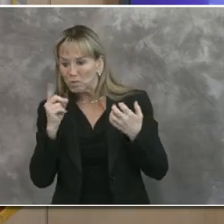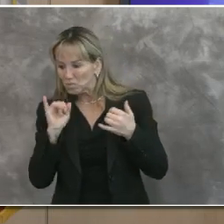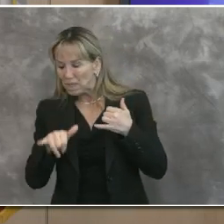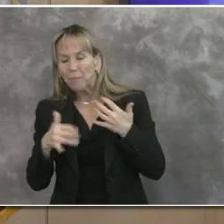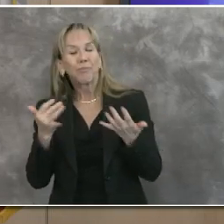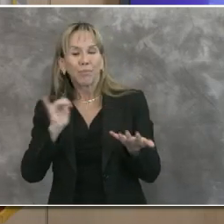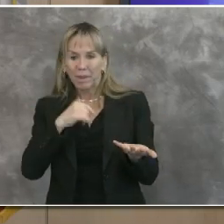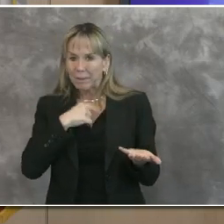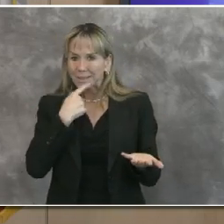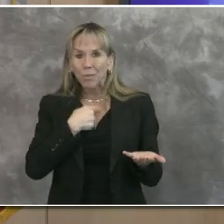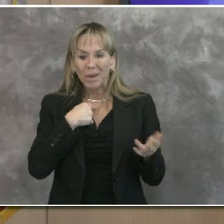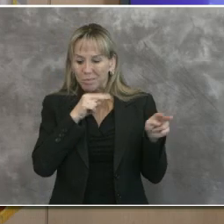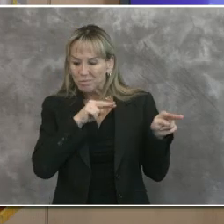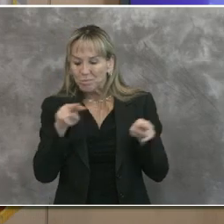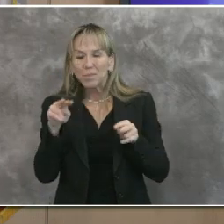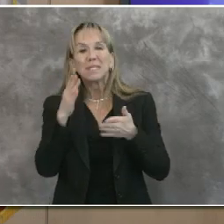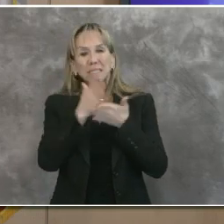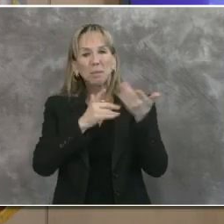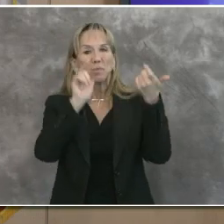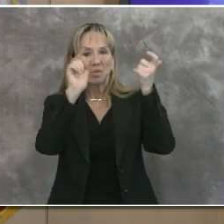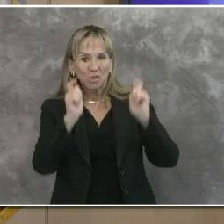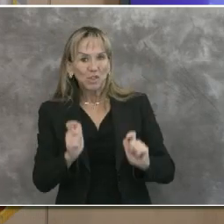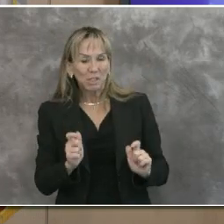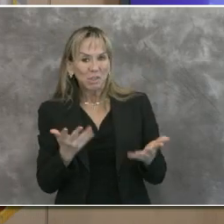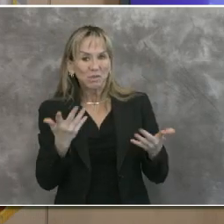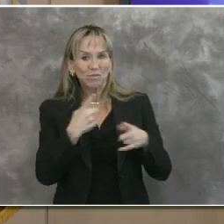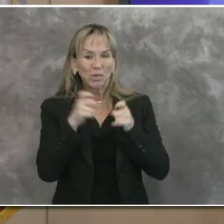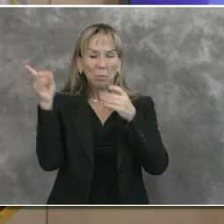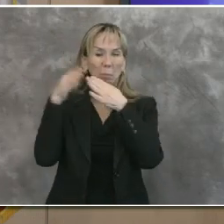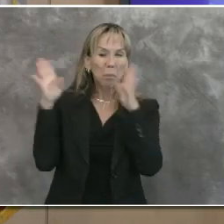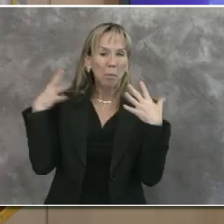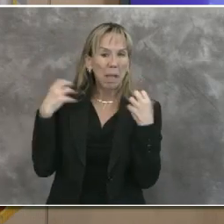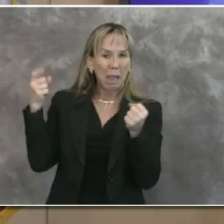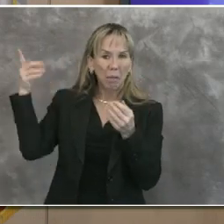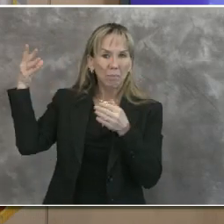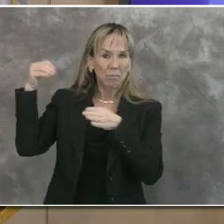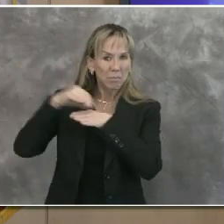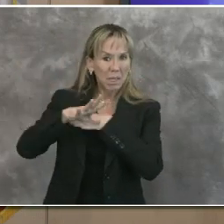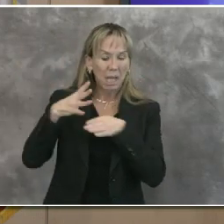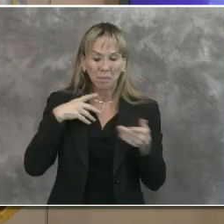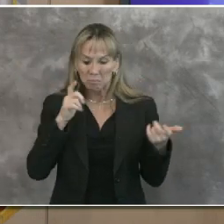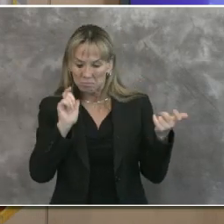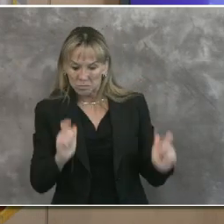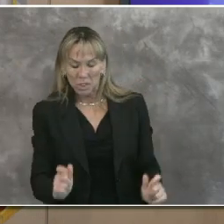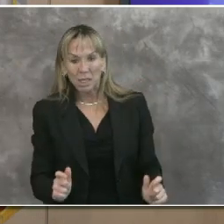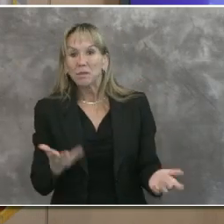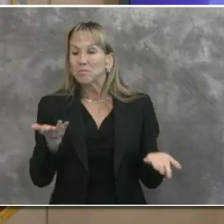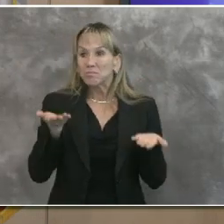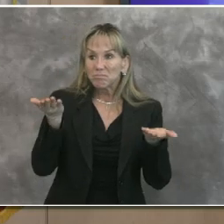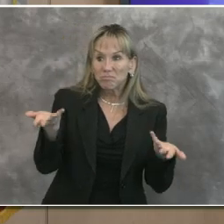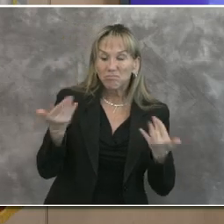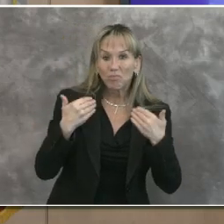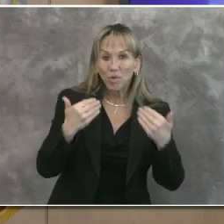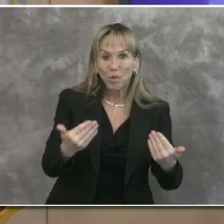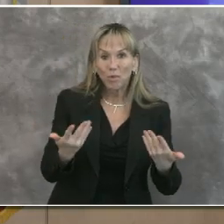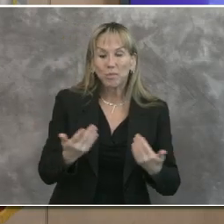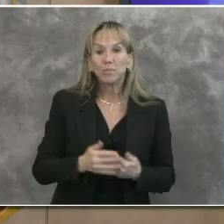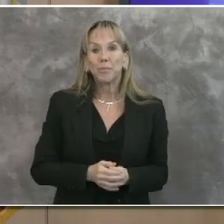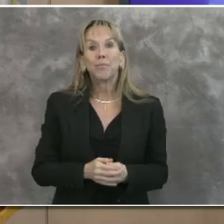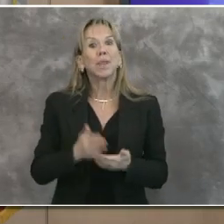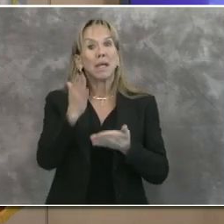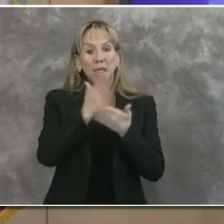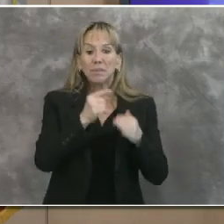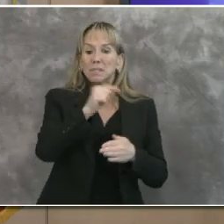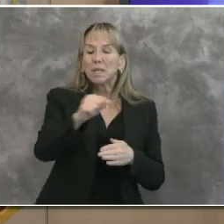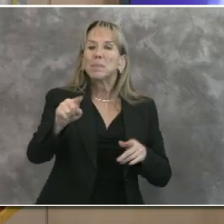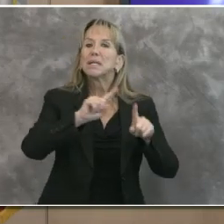some changes based on input from our public health guidance, and then we moved forward with giving them the option to move forward. If some cities do